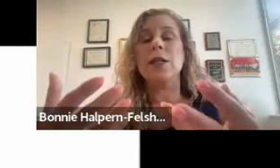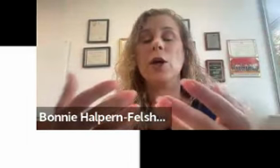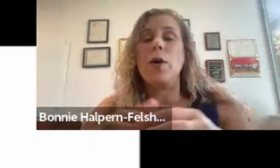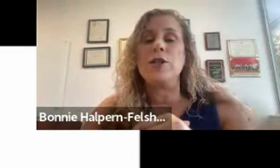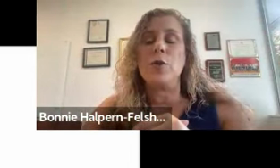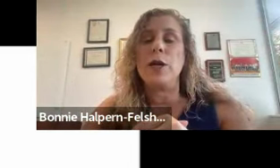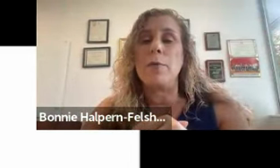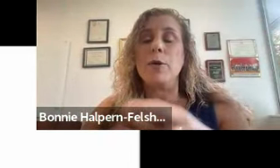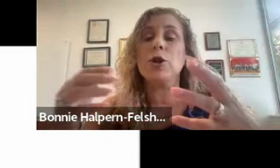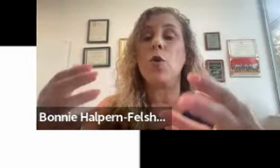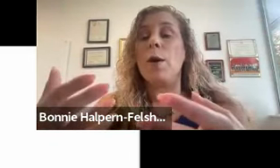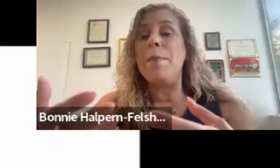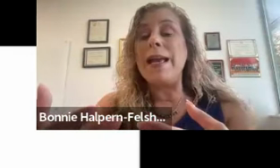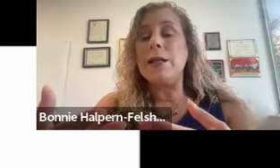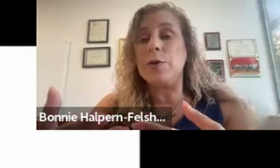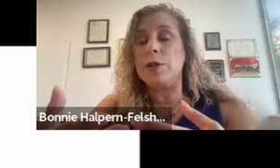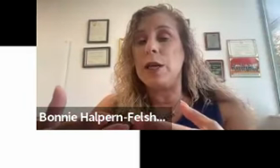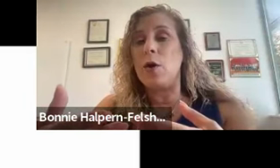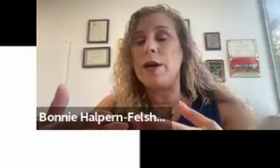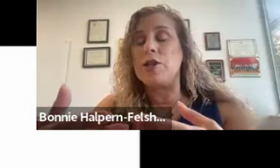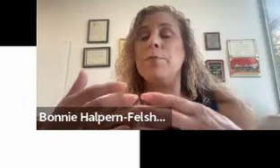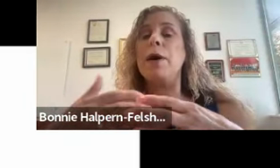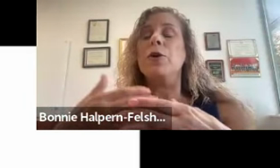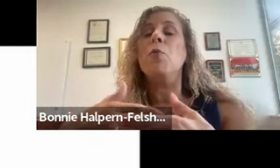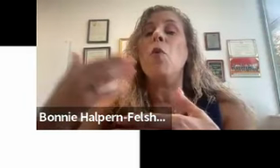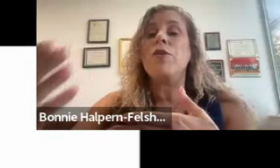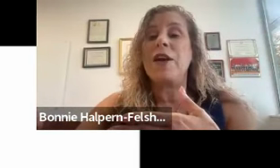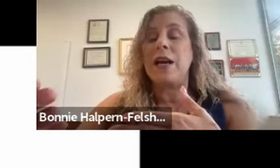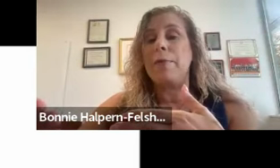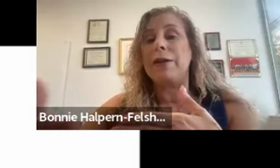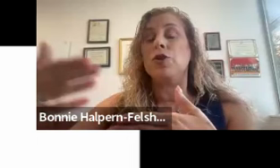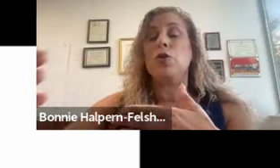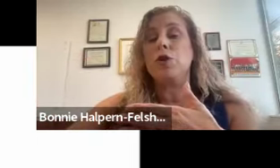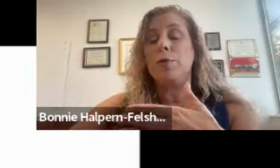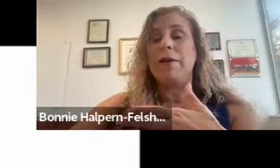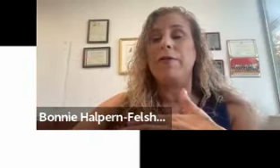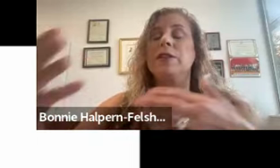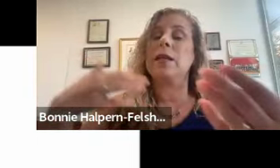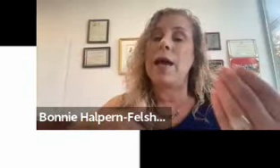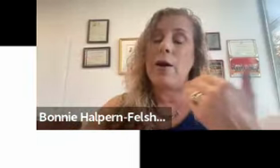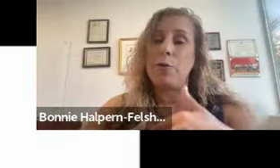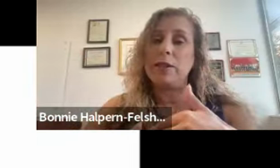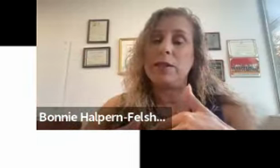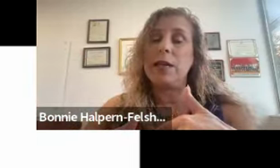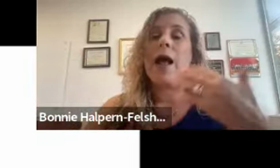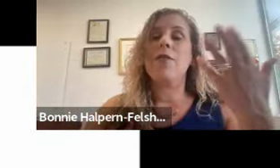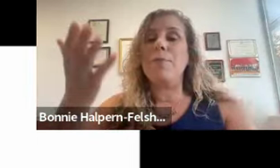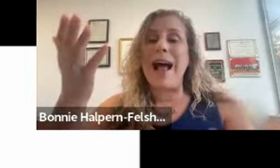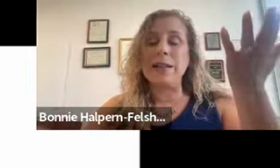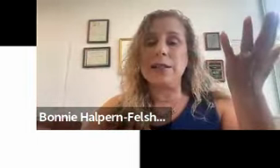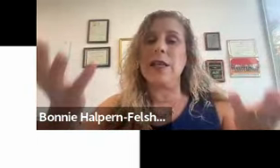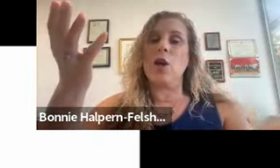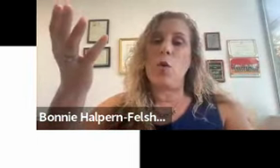enter into the equation to a young person, or it may enter into the equation, but they're more thinking about the social benefits than the health risks.